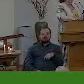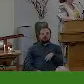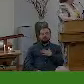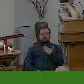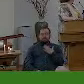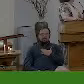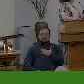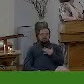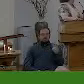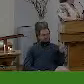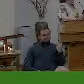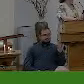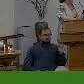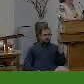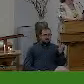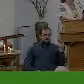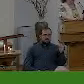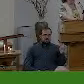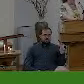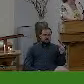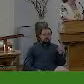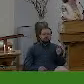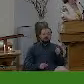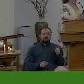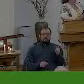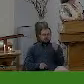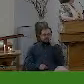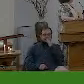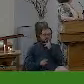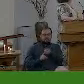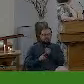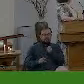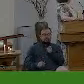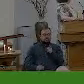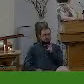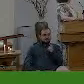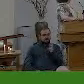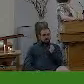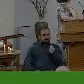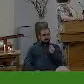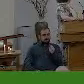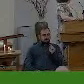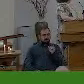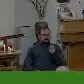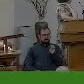happy yesterday that many of the flowers came from Katie